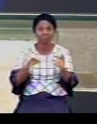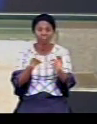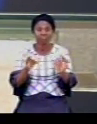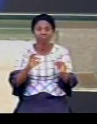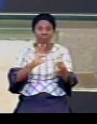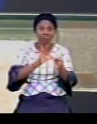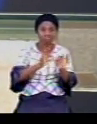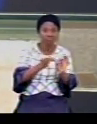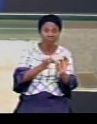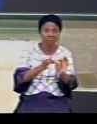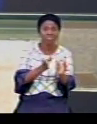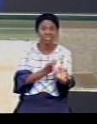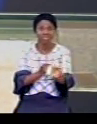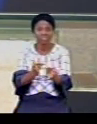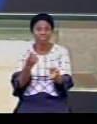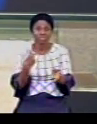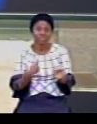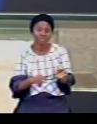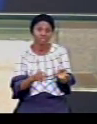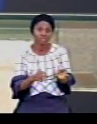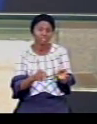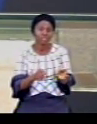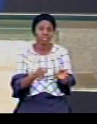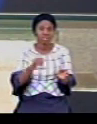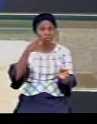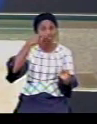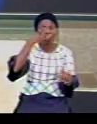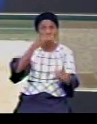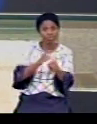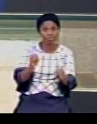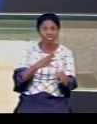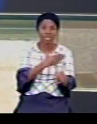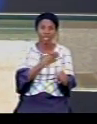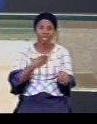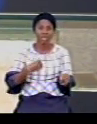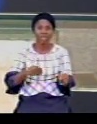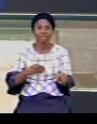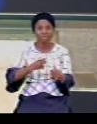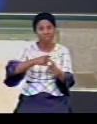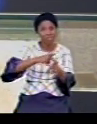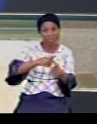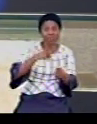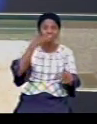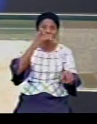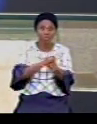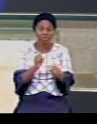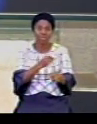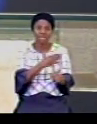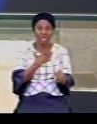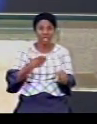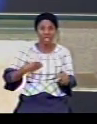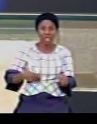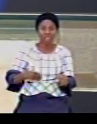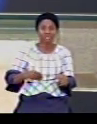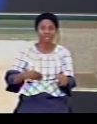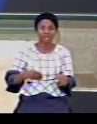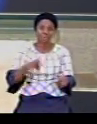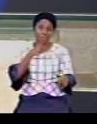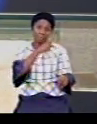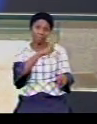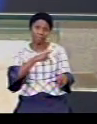apply the promises, personalize the promises, internalize the